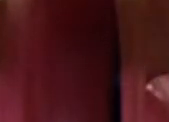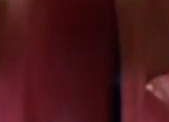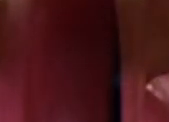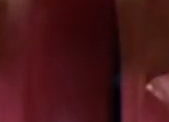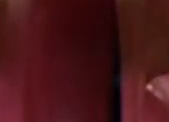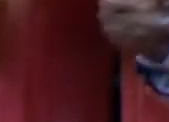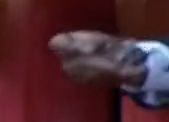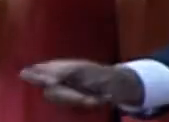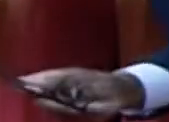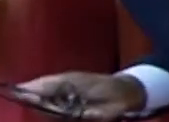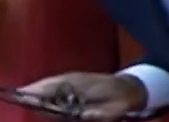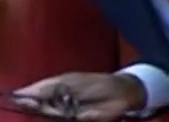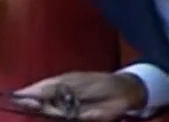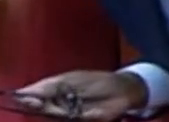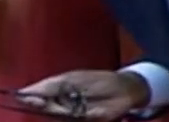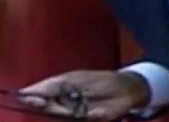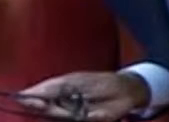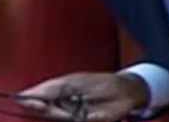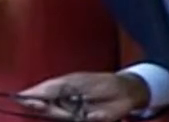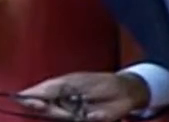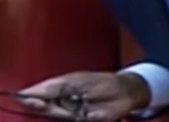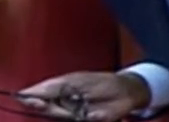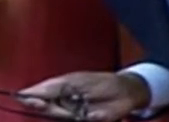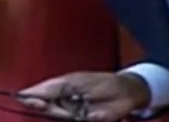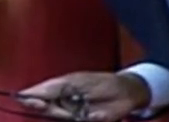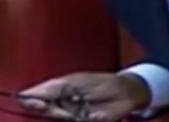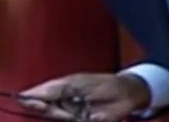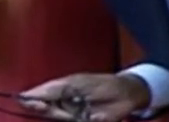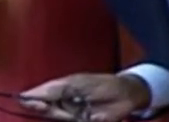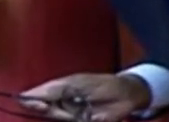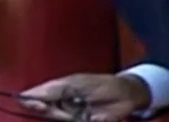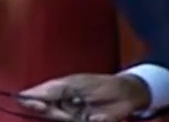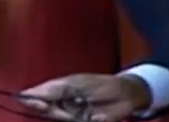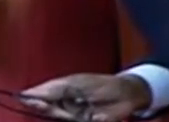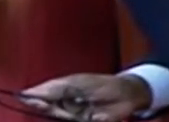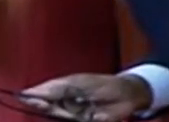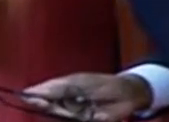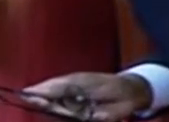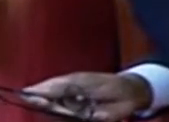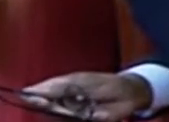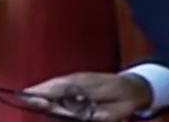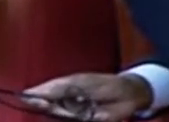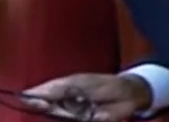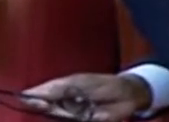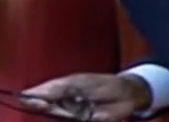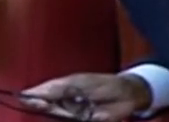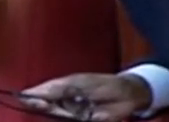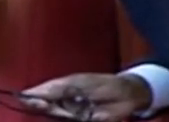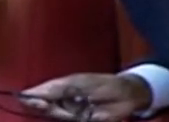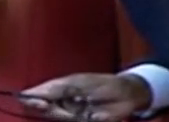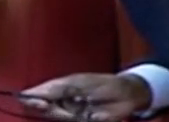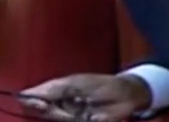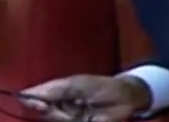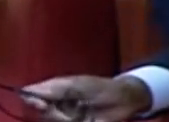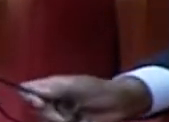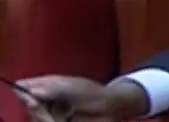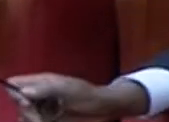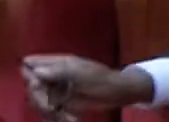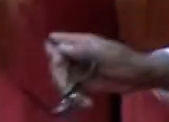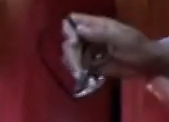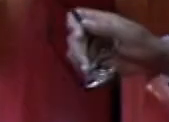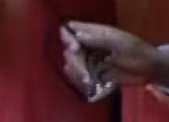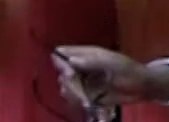2019 and certificates therein. And these are the State Department for Post-Training and Skills Development, Brand Kenya